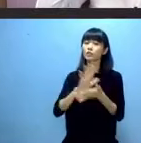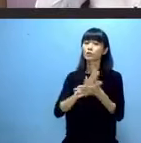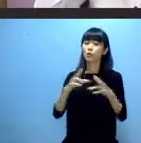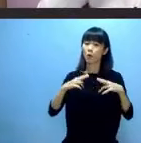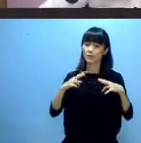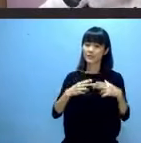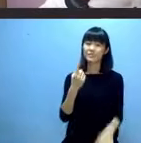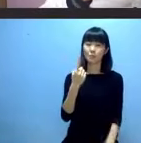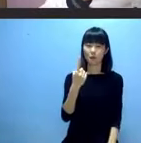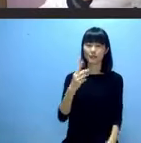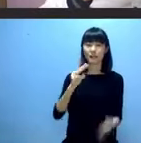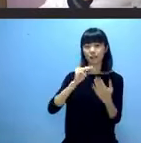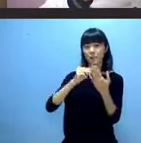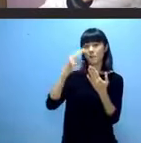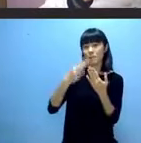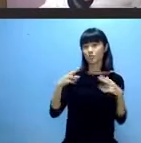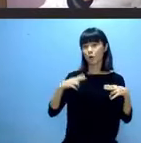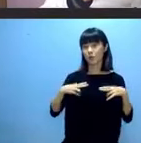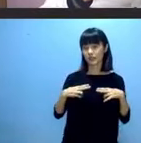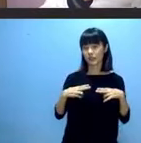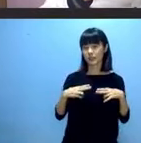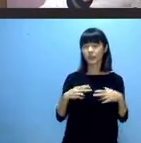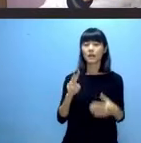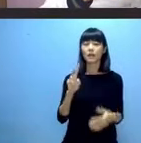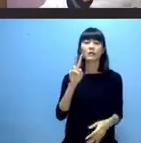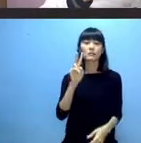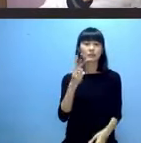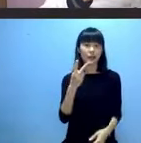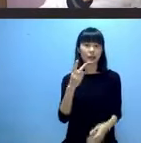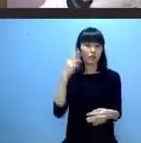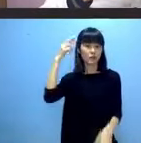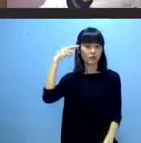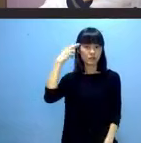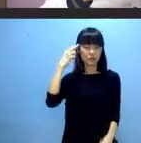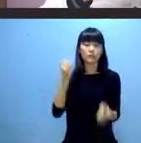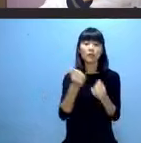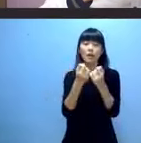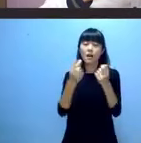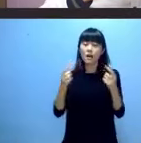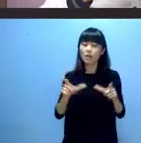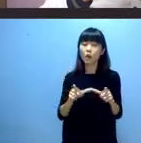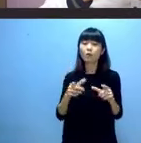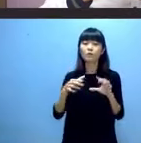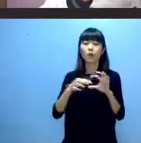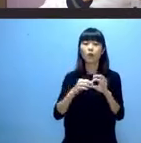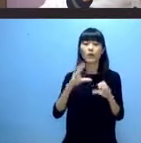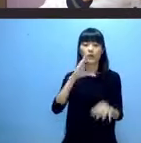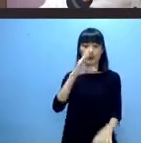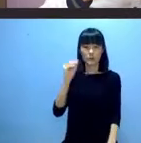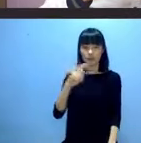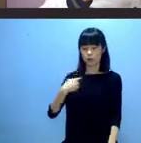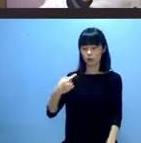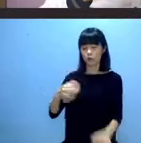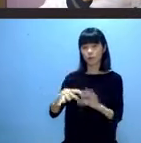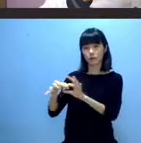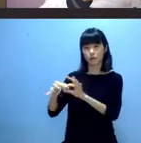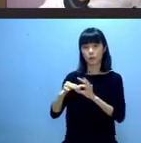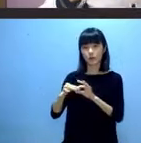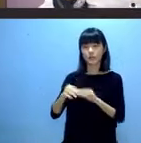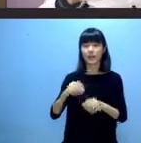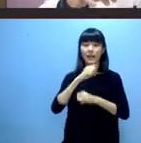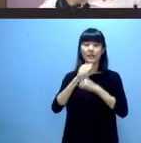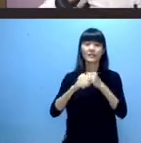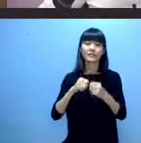there's the March holidays. The second one was a lot of the companies and the agencies that we work with, all their year-end